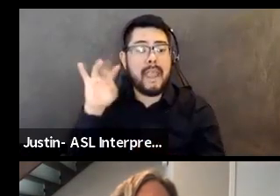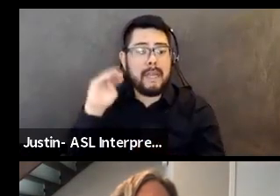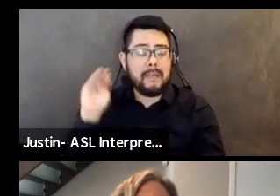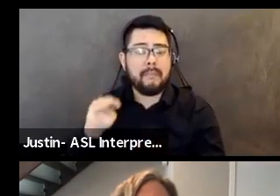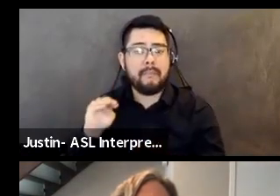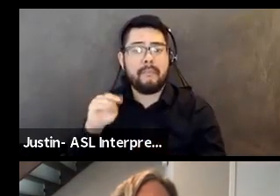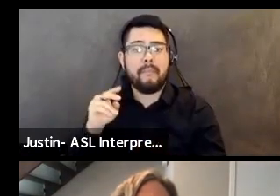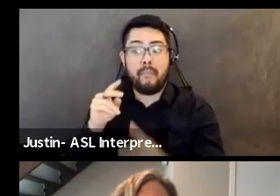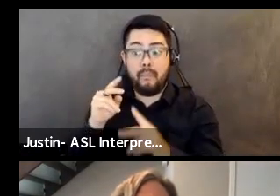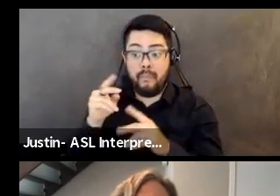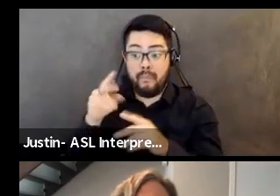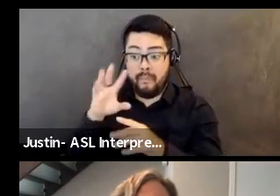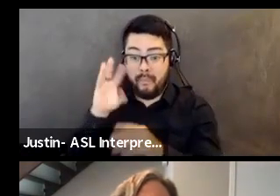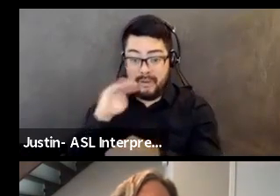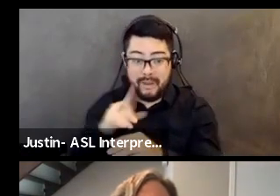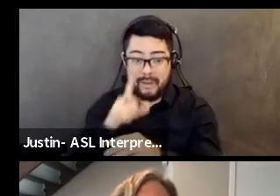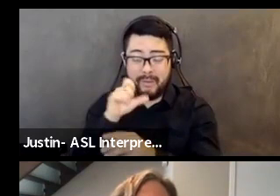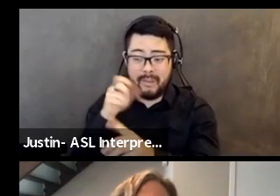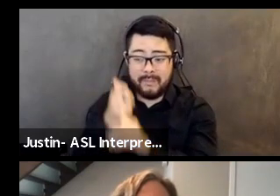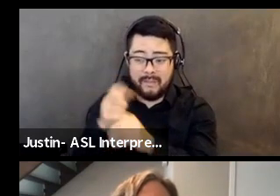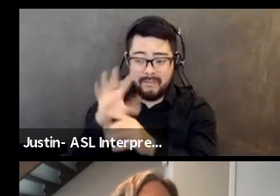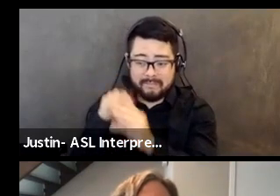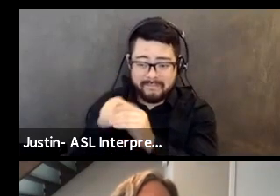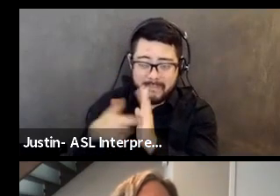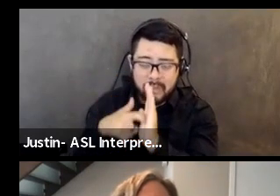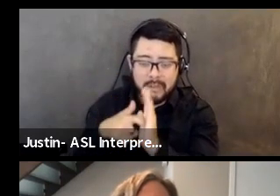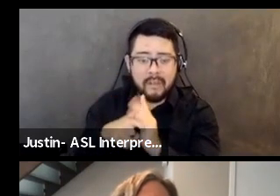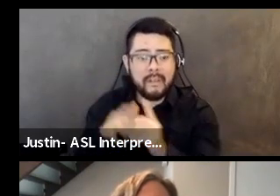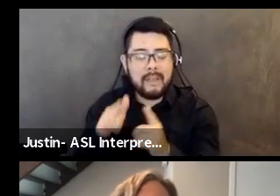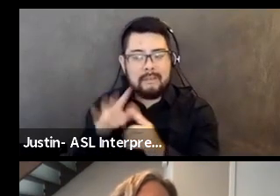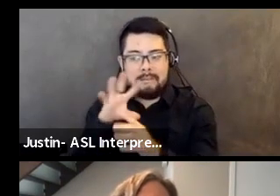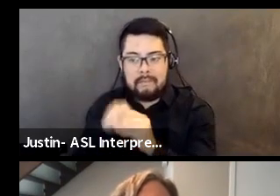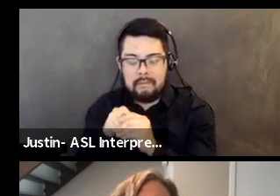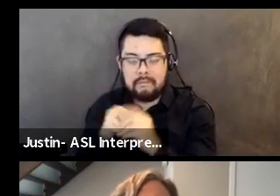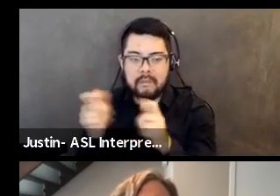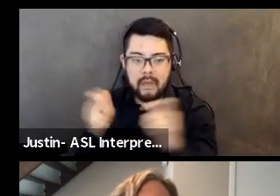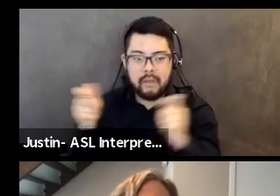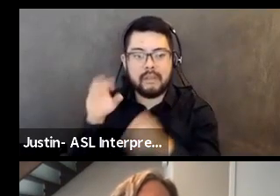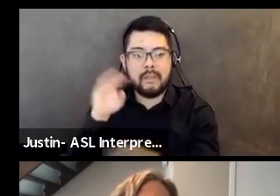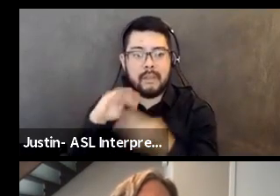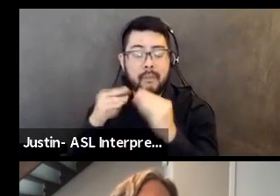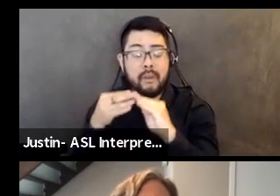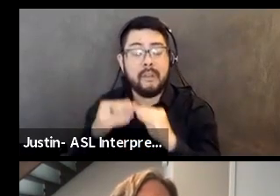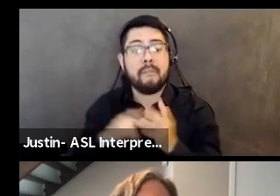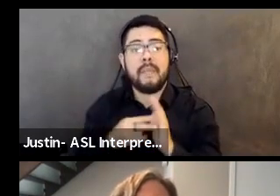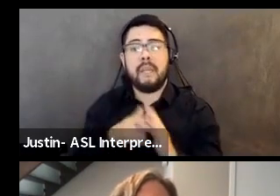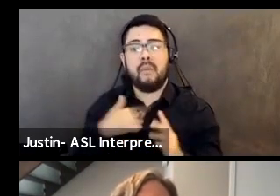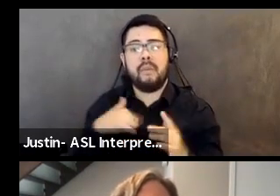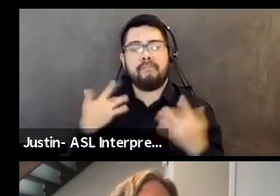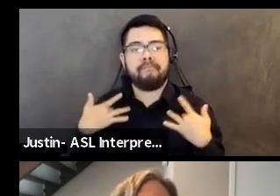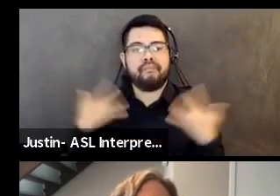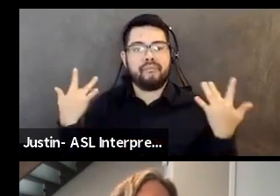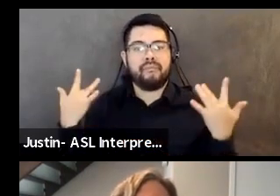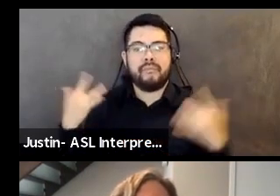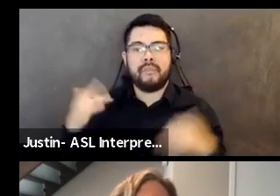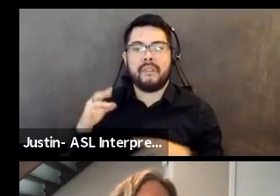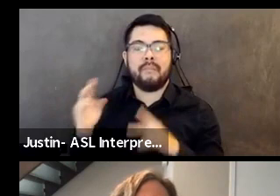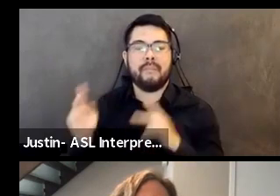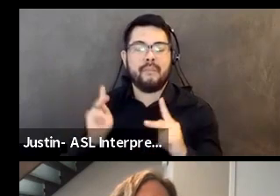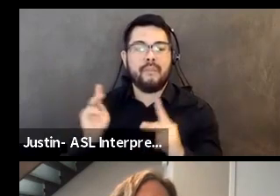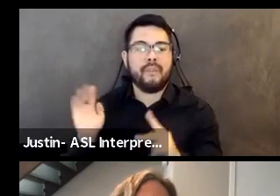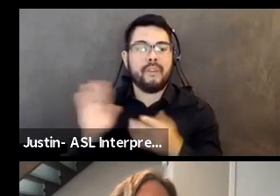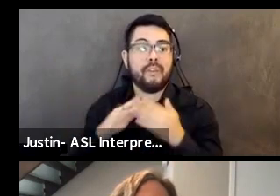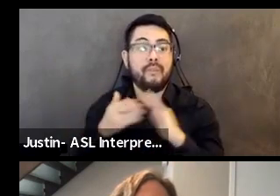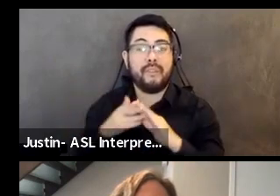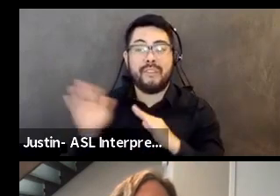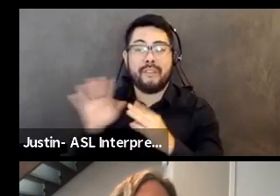needs fall within that facility needs category and so we were very thrilled uh to receive the feedback from our engagement